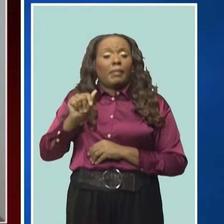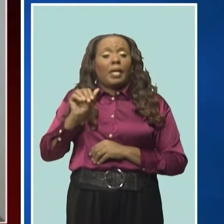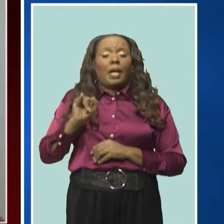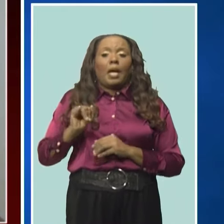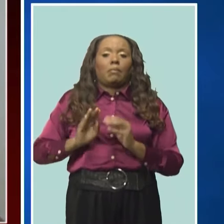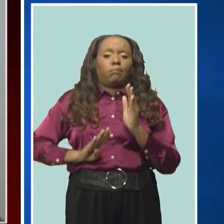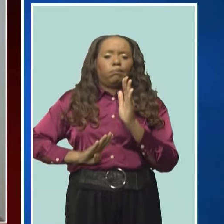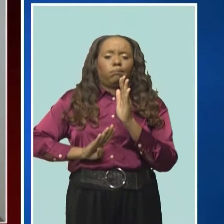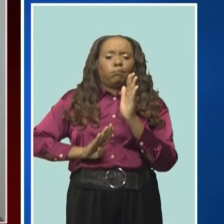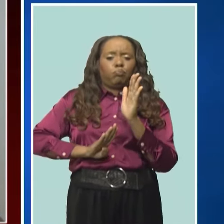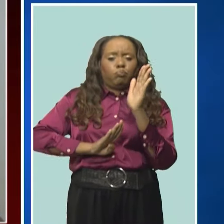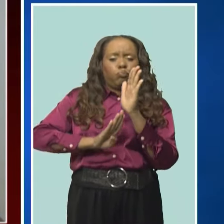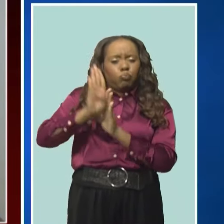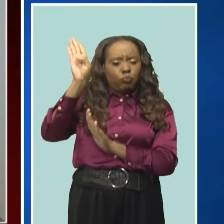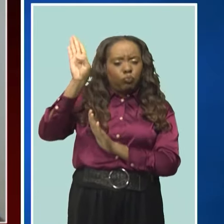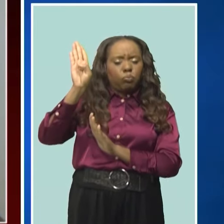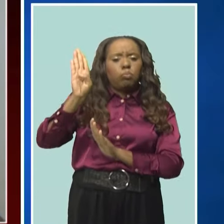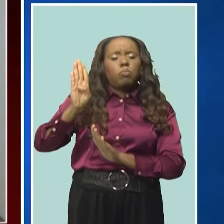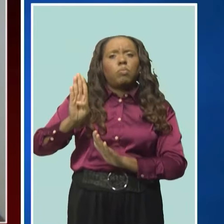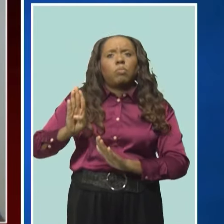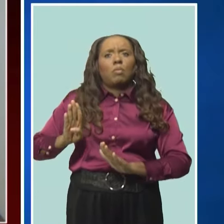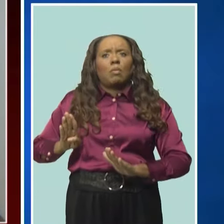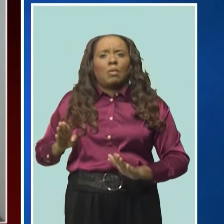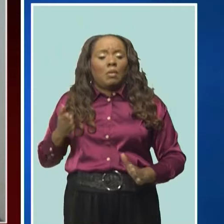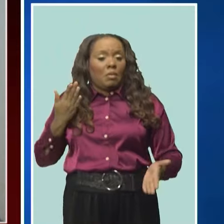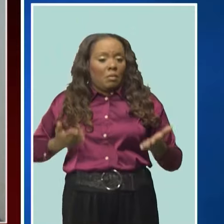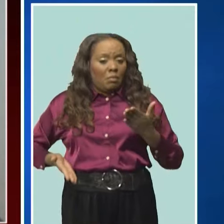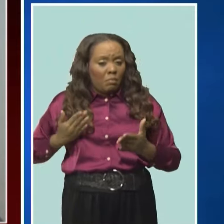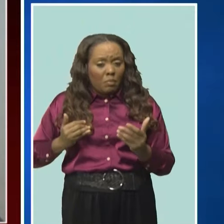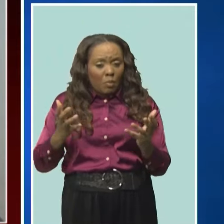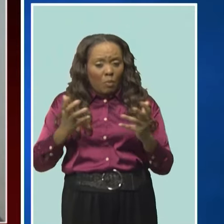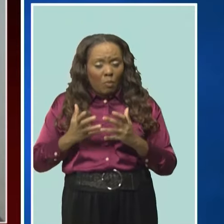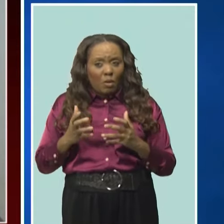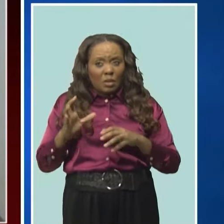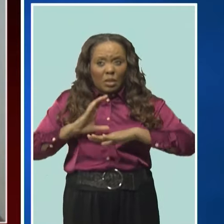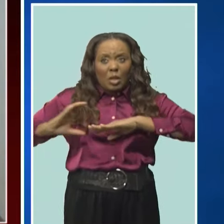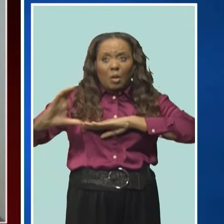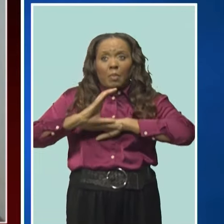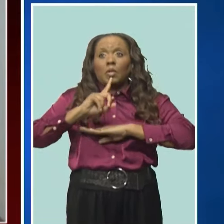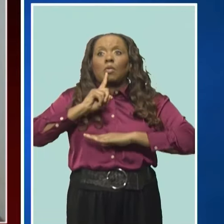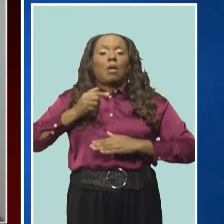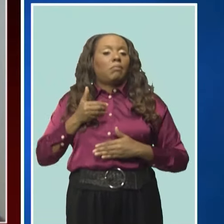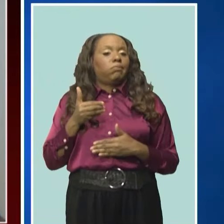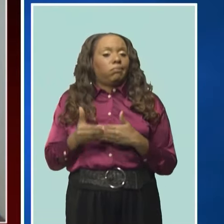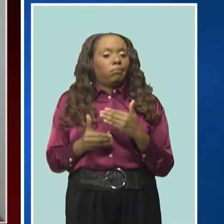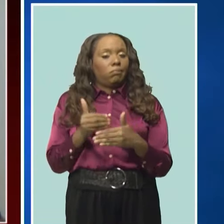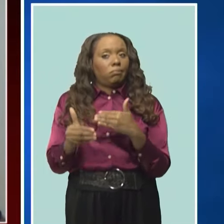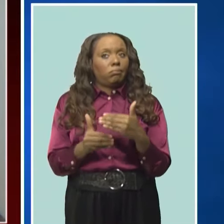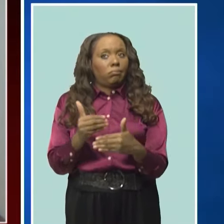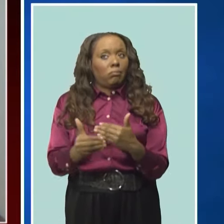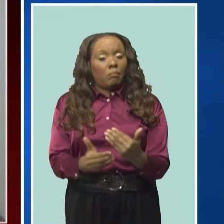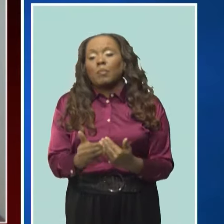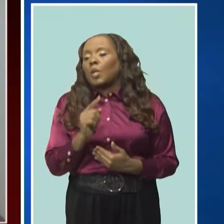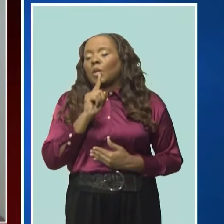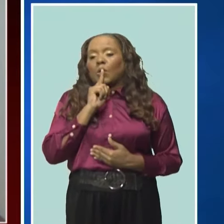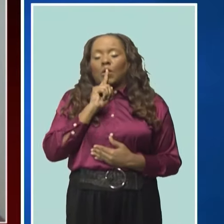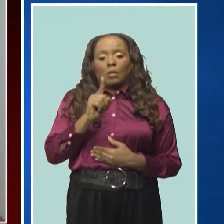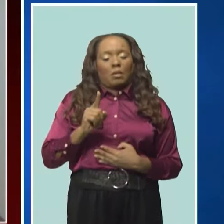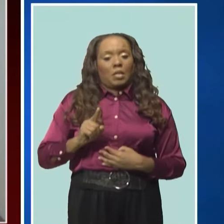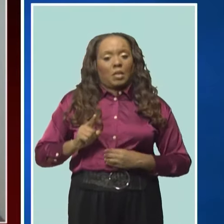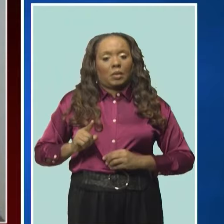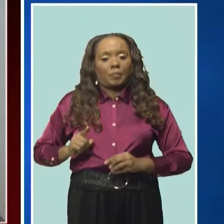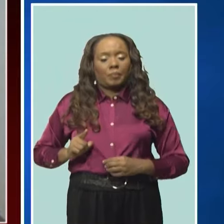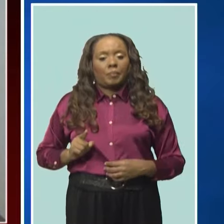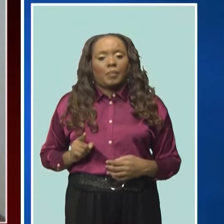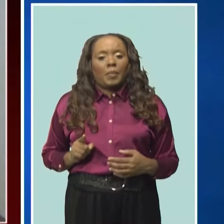will require, let's say maybe the whole Caribbean, for the whole Caribbean to move forward to top that there, it means then that